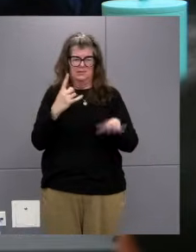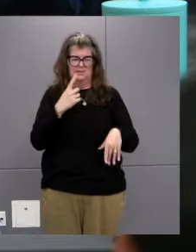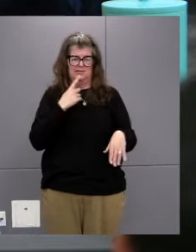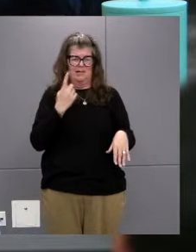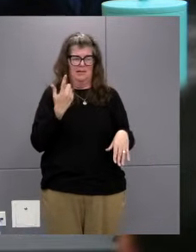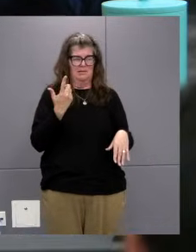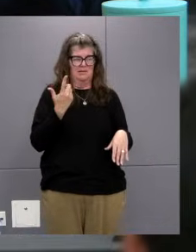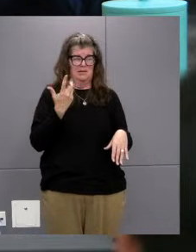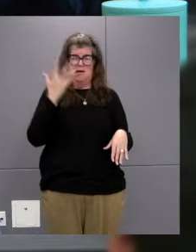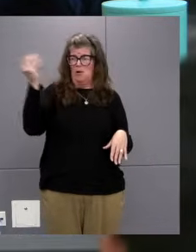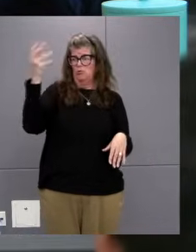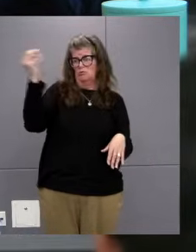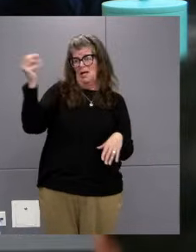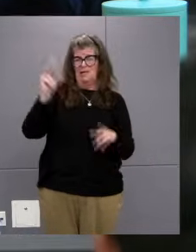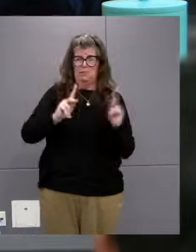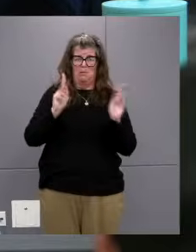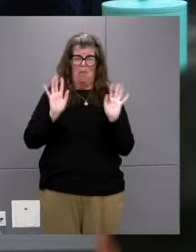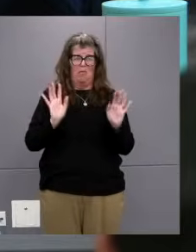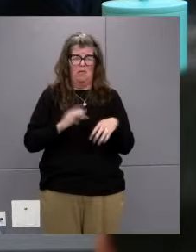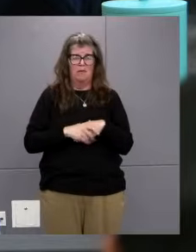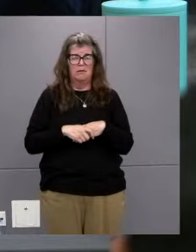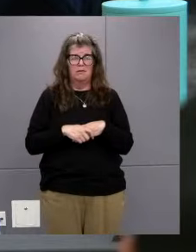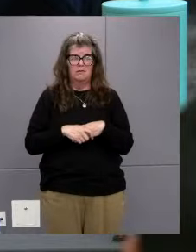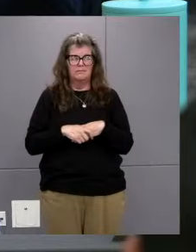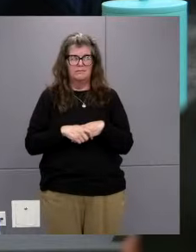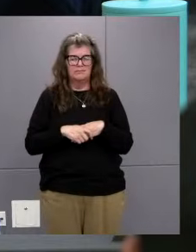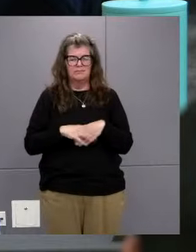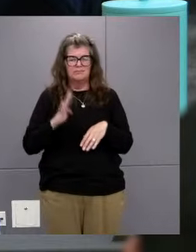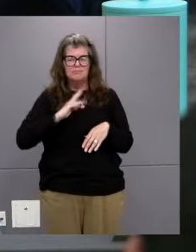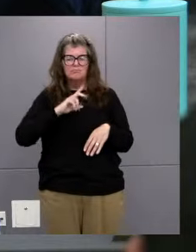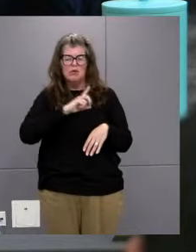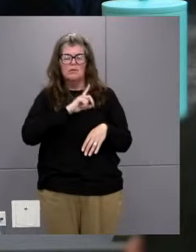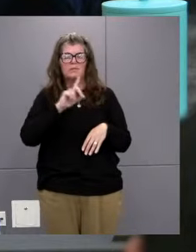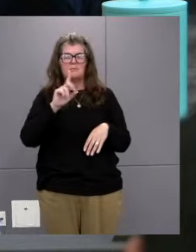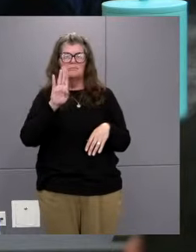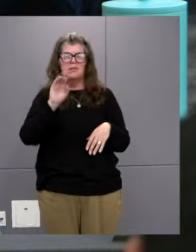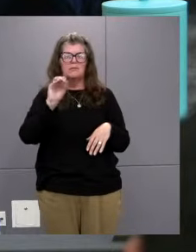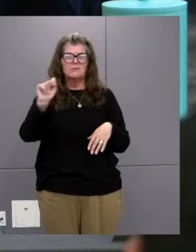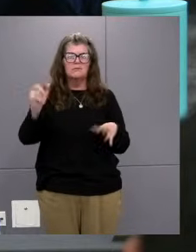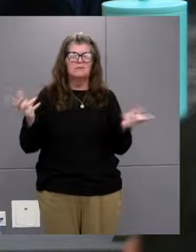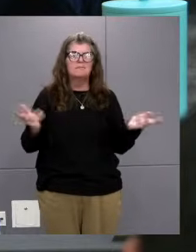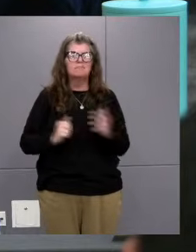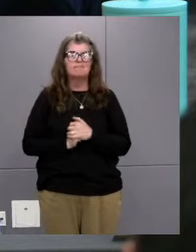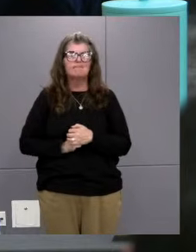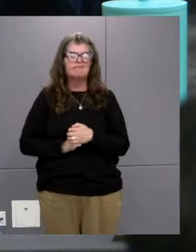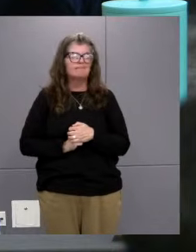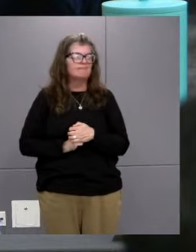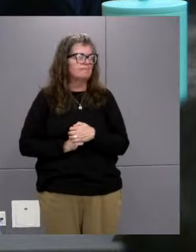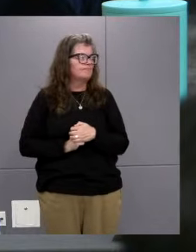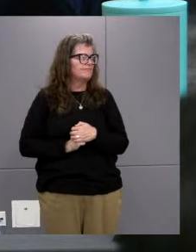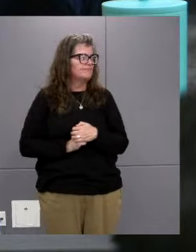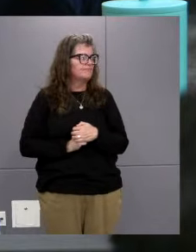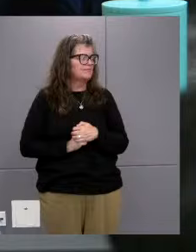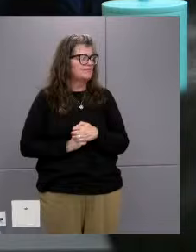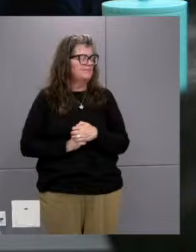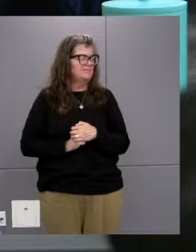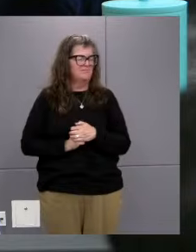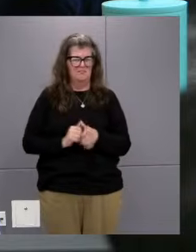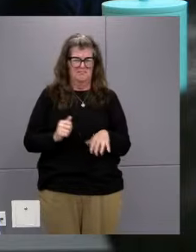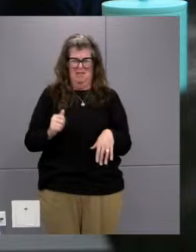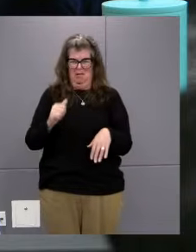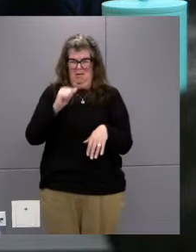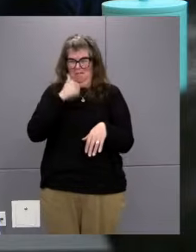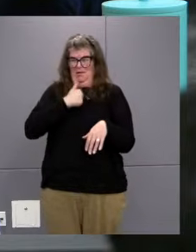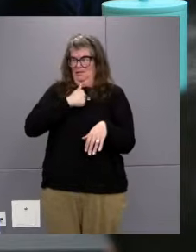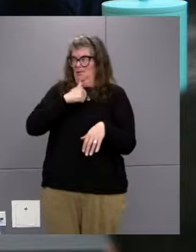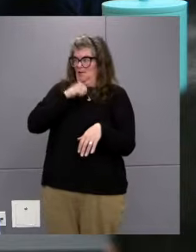us outside individuals. We're not. We are the Board of Trustees here. And I don't even believe that I received a key card. I don't